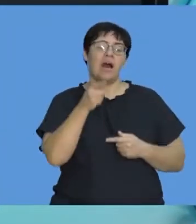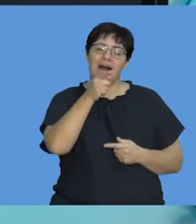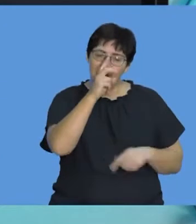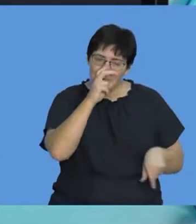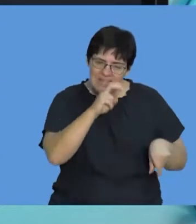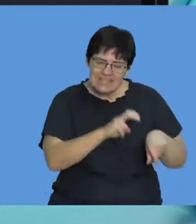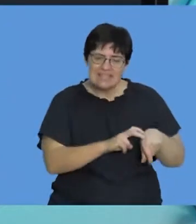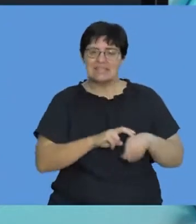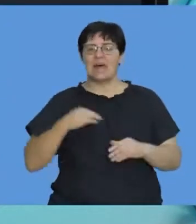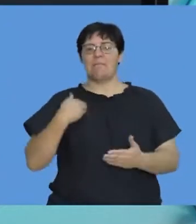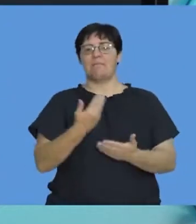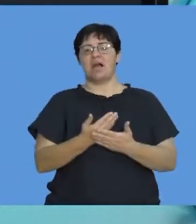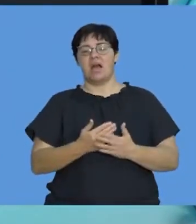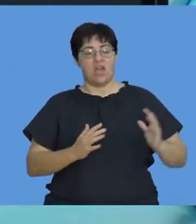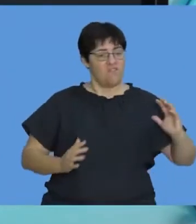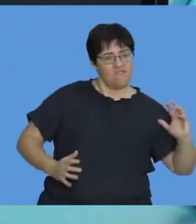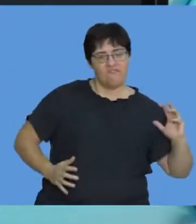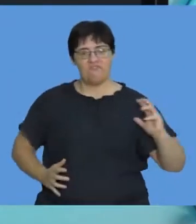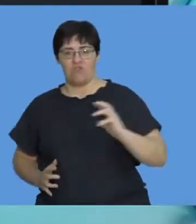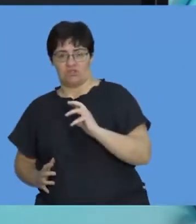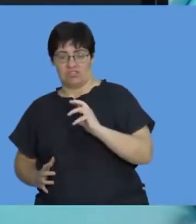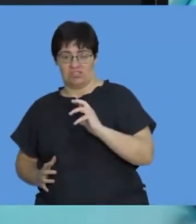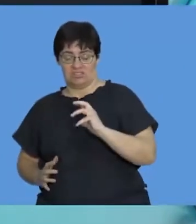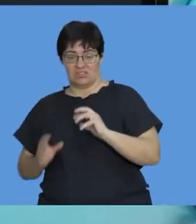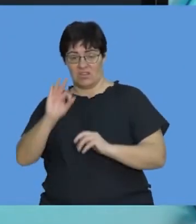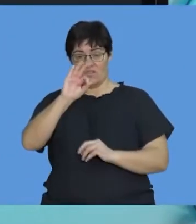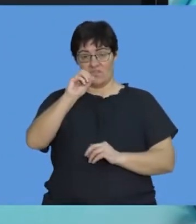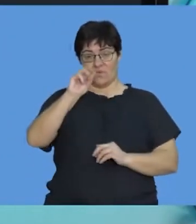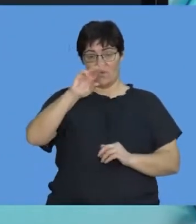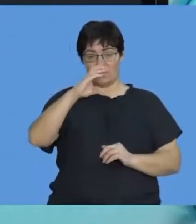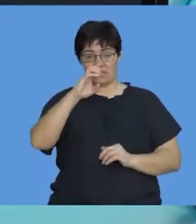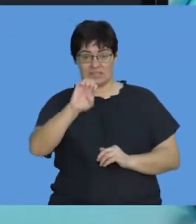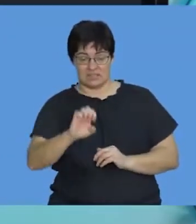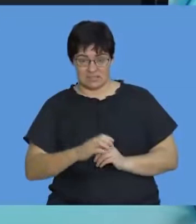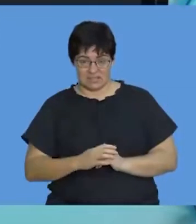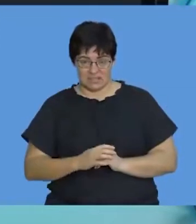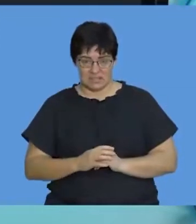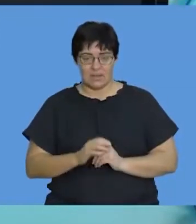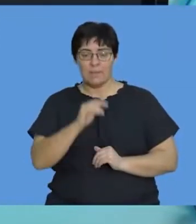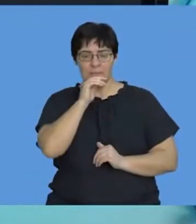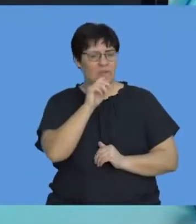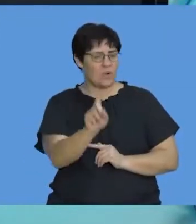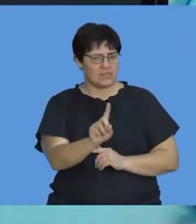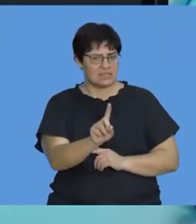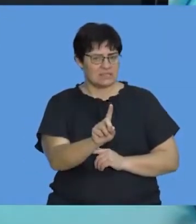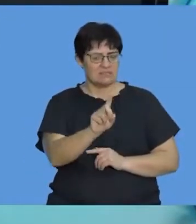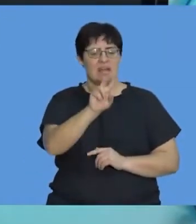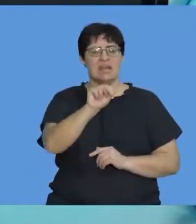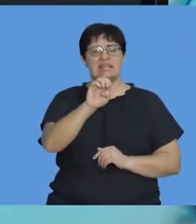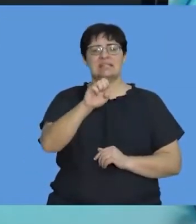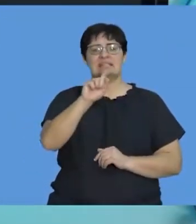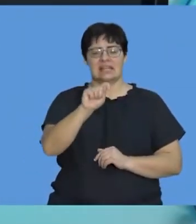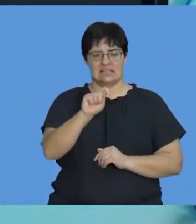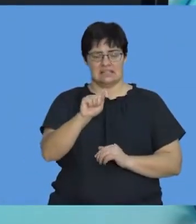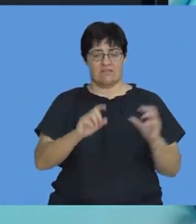a force to them, which means we need a net force, a resultant force on